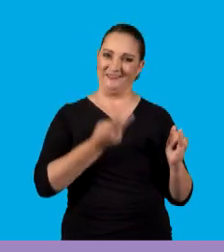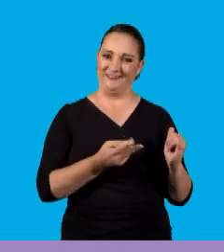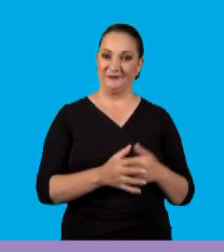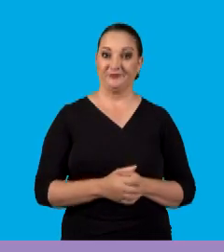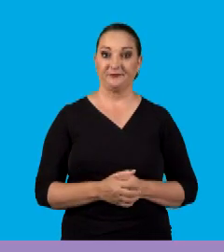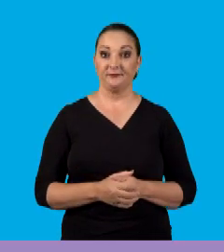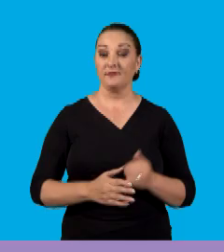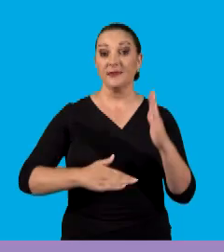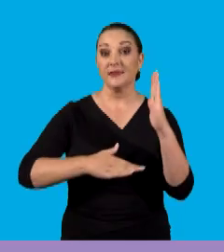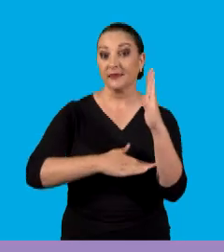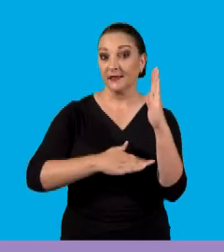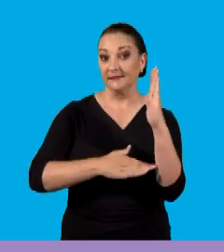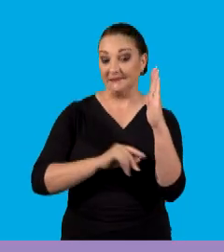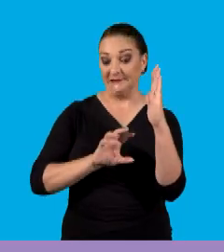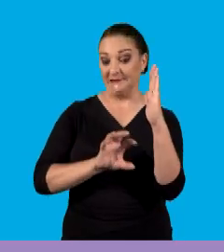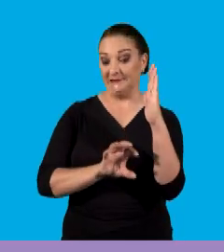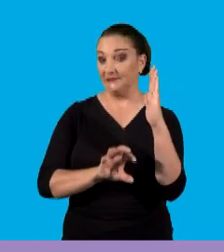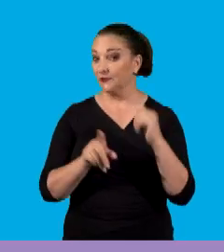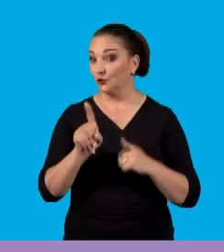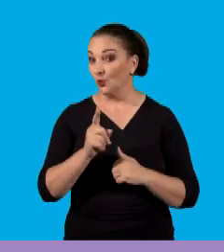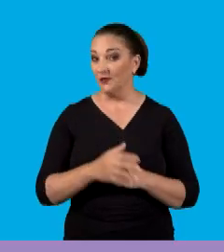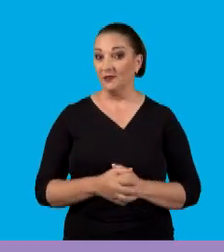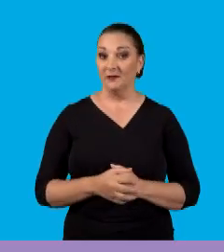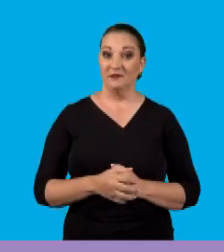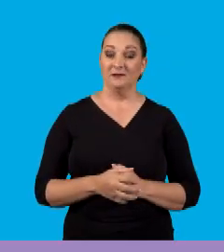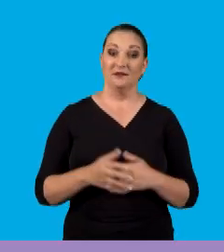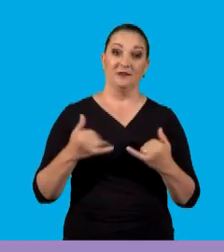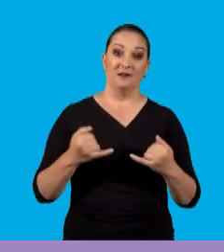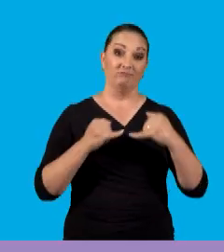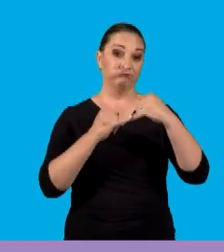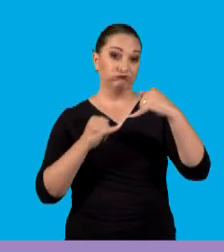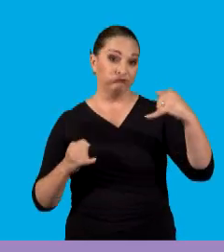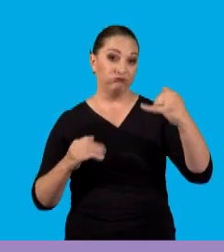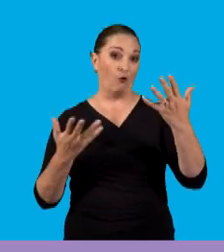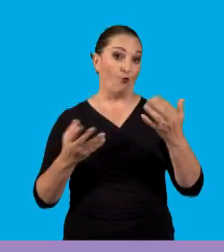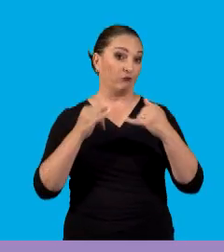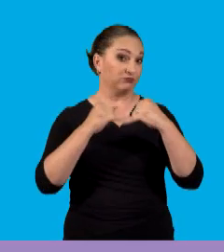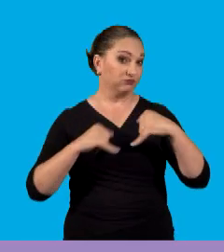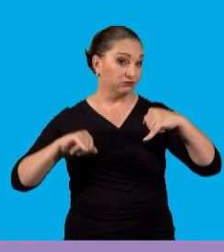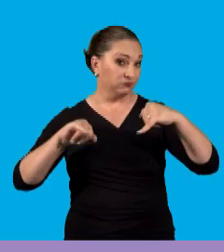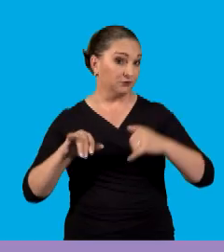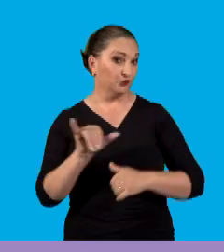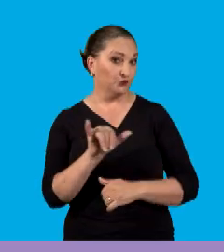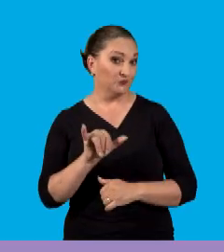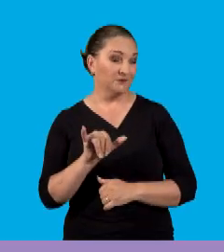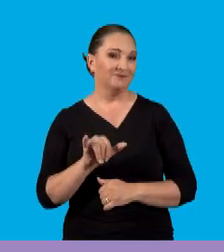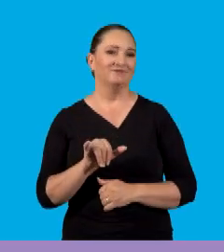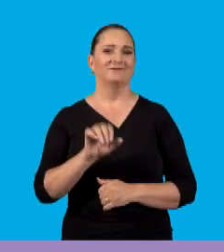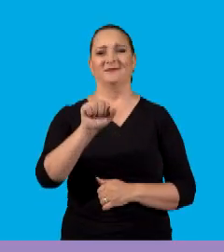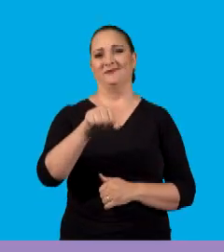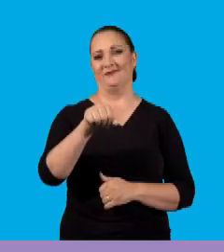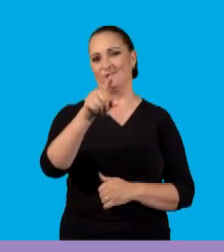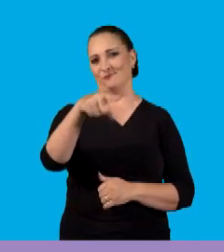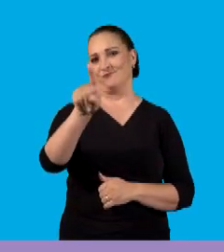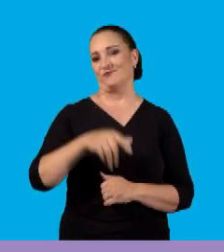curved. And what about the next graph that we have been given? Is it linear or is it non-linear?